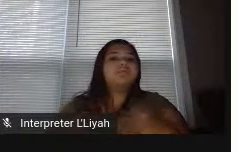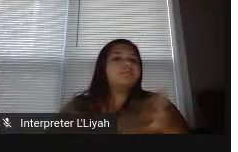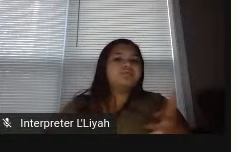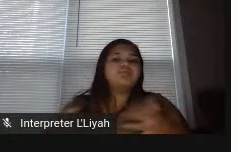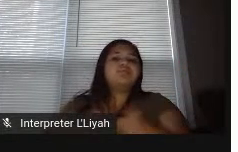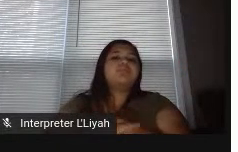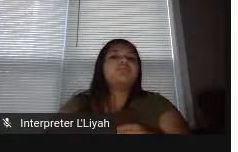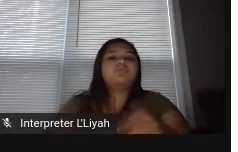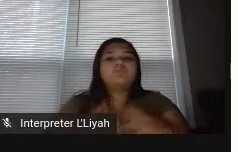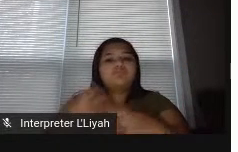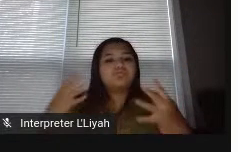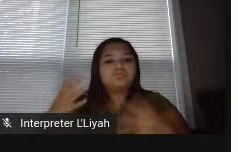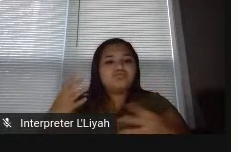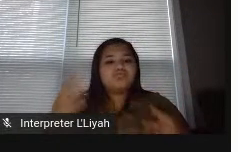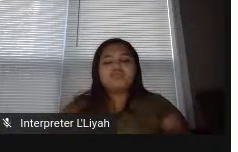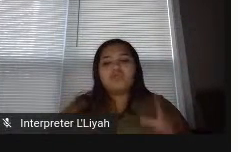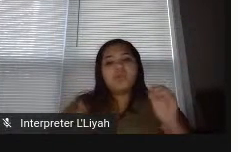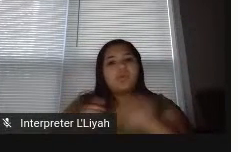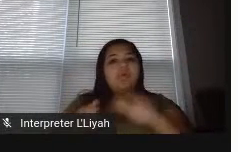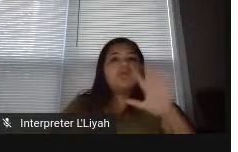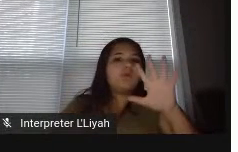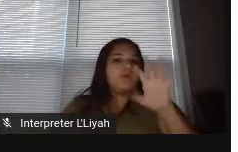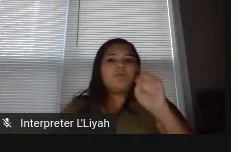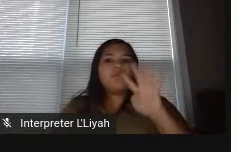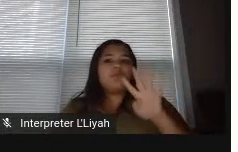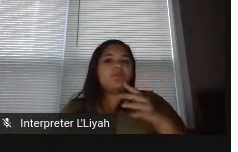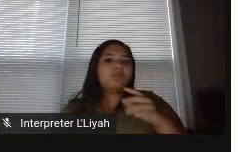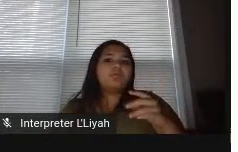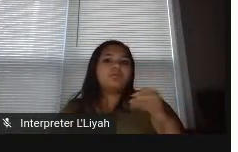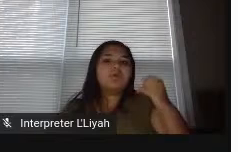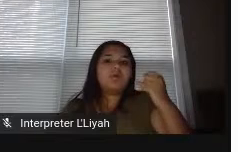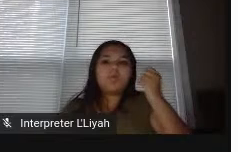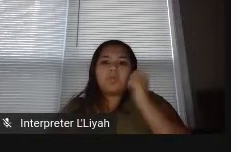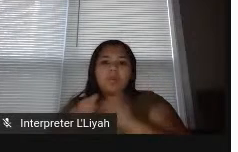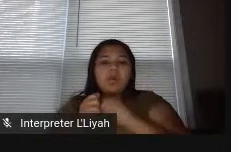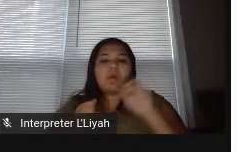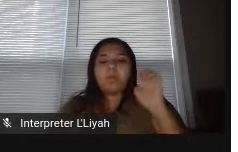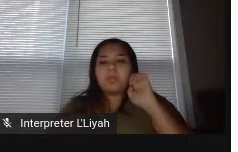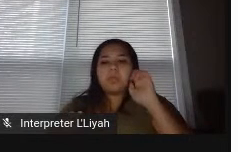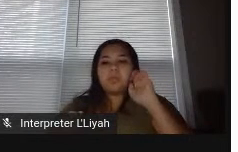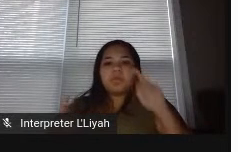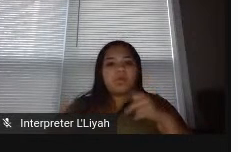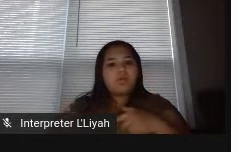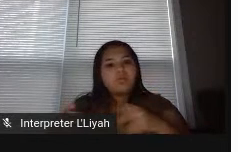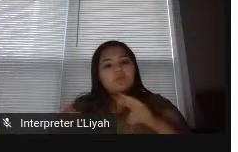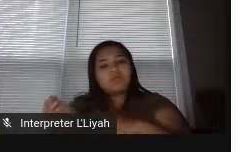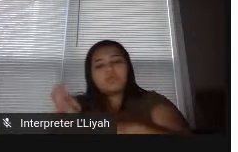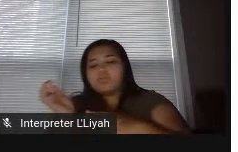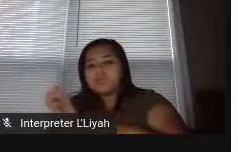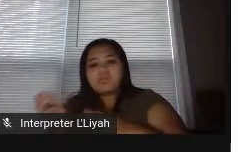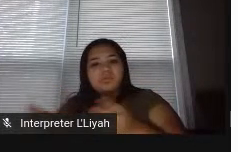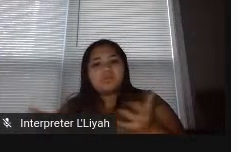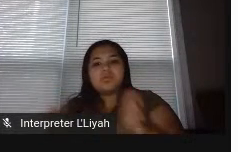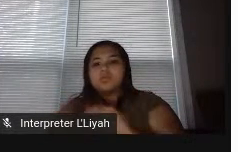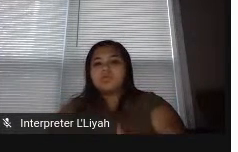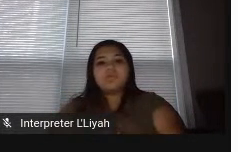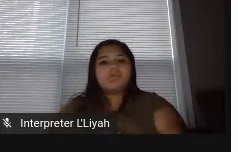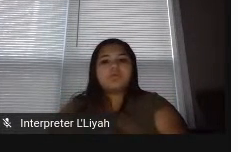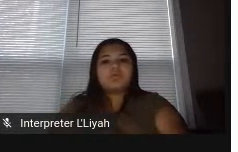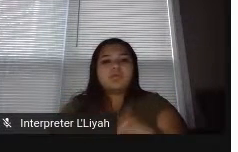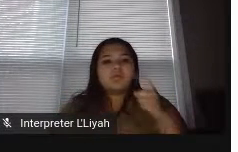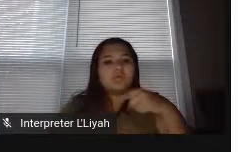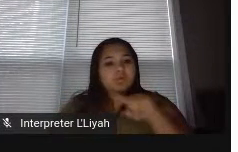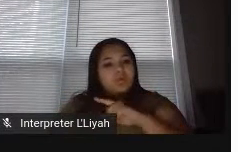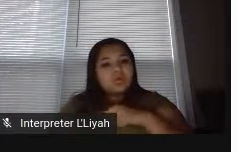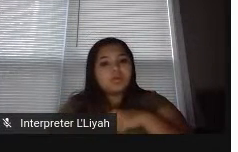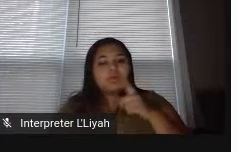counselor. With a 504, even with the IEP, you can have the nurse in there. When we